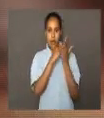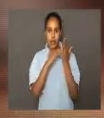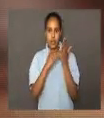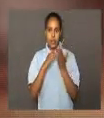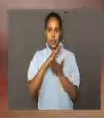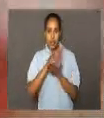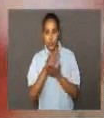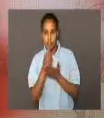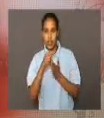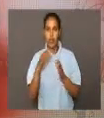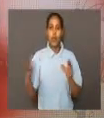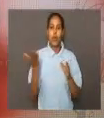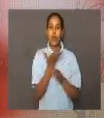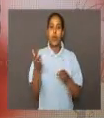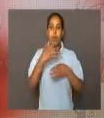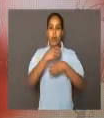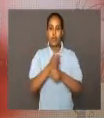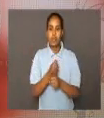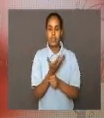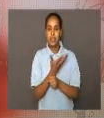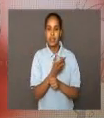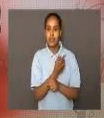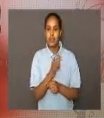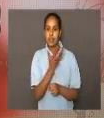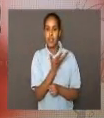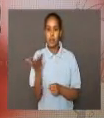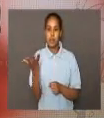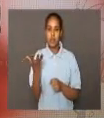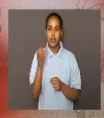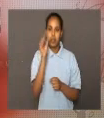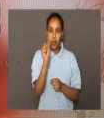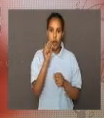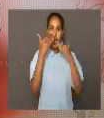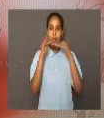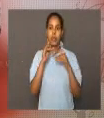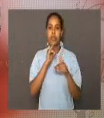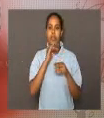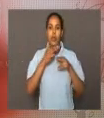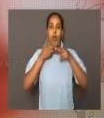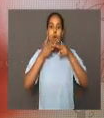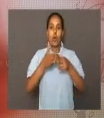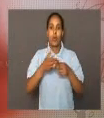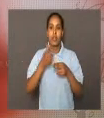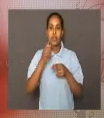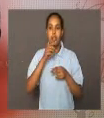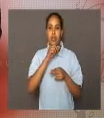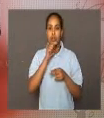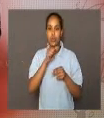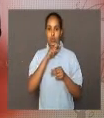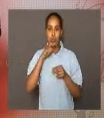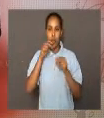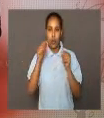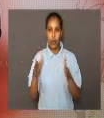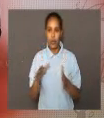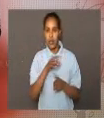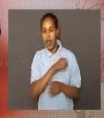components. The substance present in smaller amount is called the solute, and